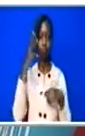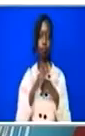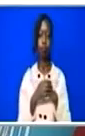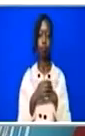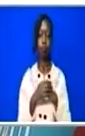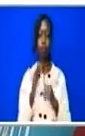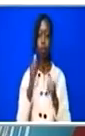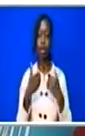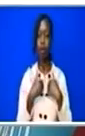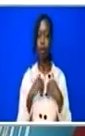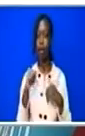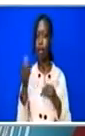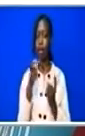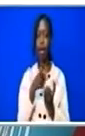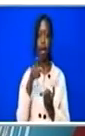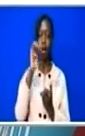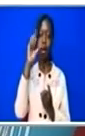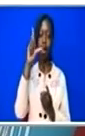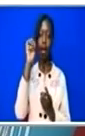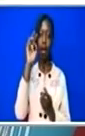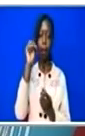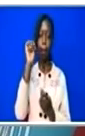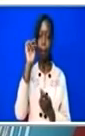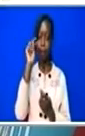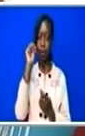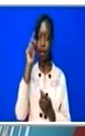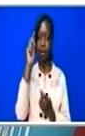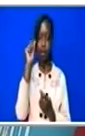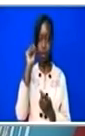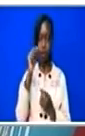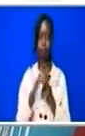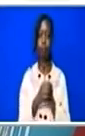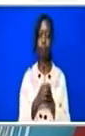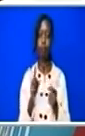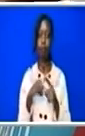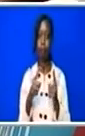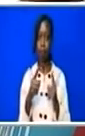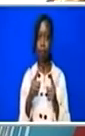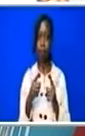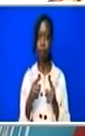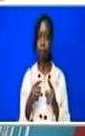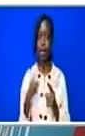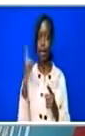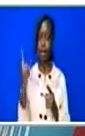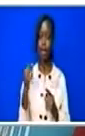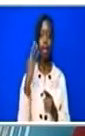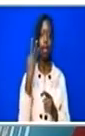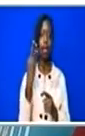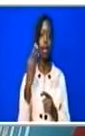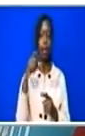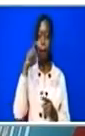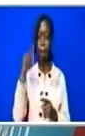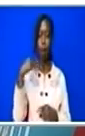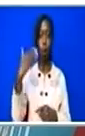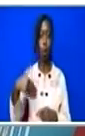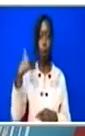other additional elements other than carbon, hydrogen, and oxygen. But then these three must always be